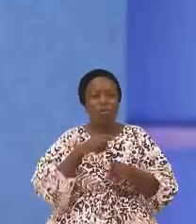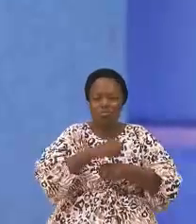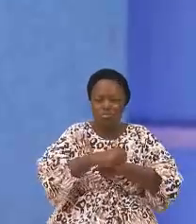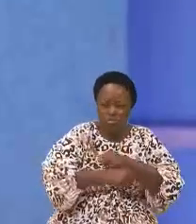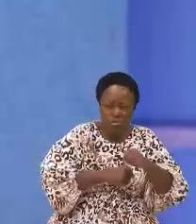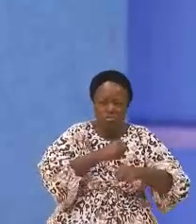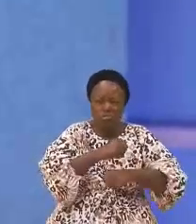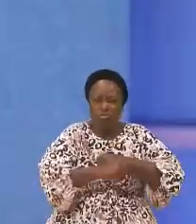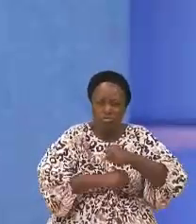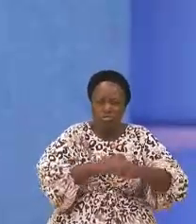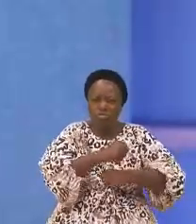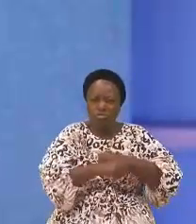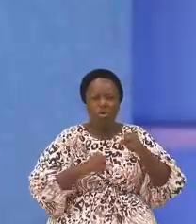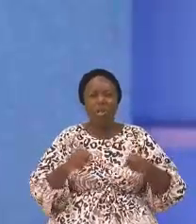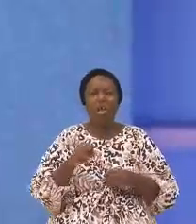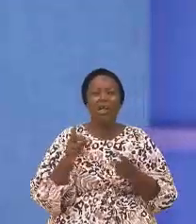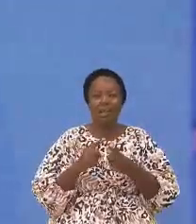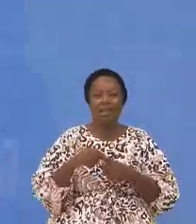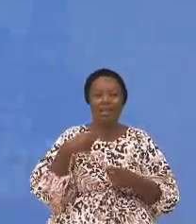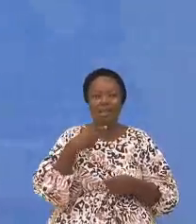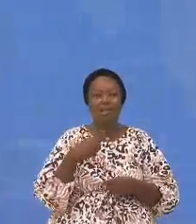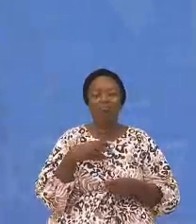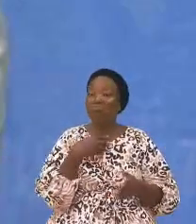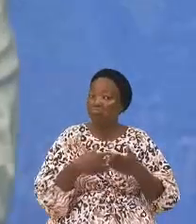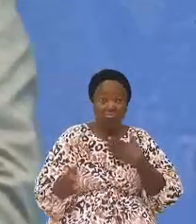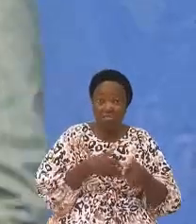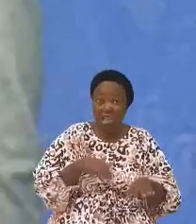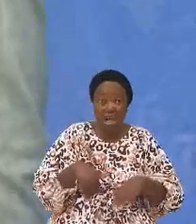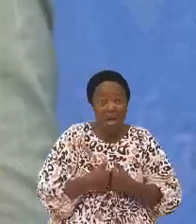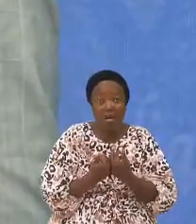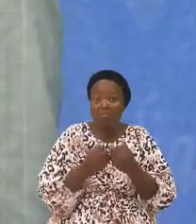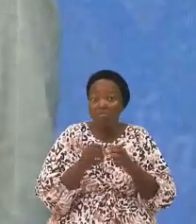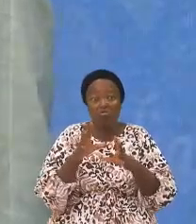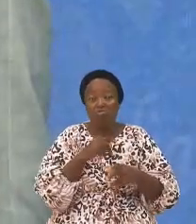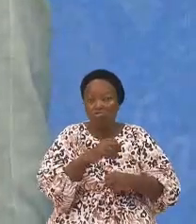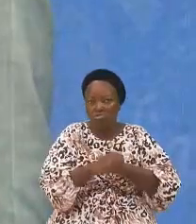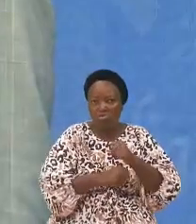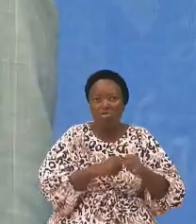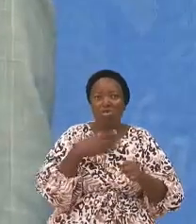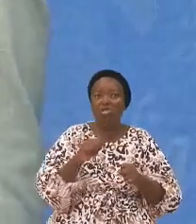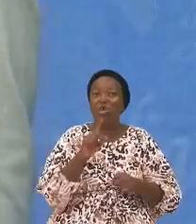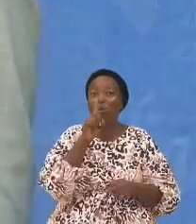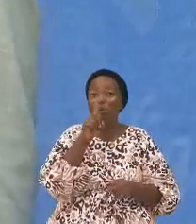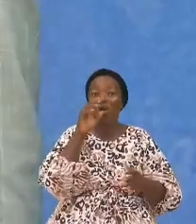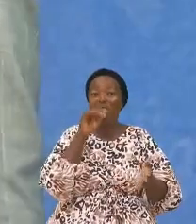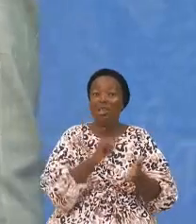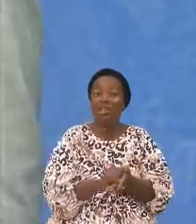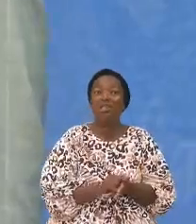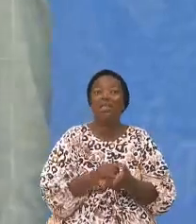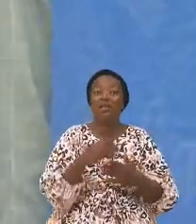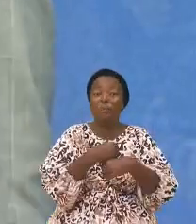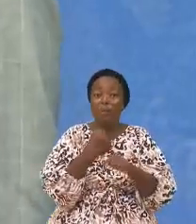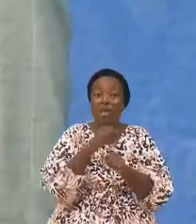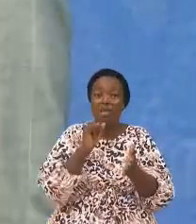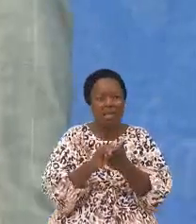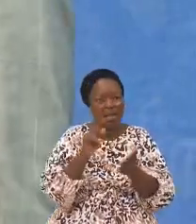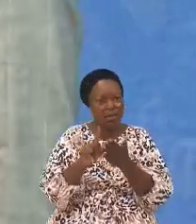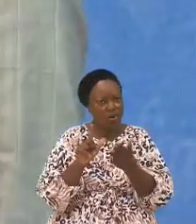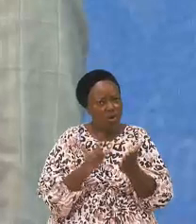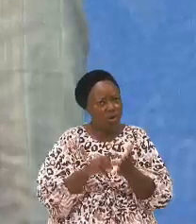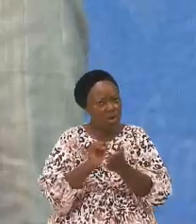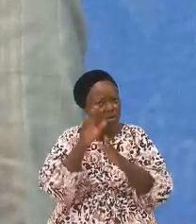your predicament. He saw you as you were struggling and struggling. He said, no matter how you